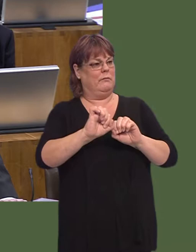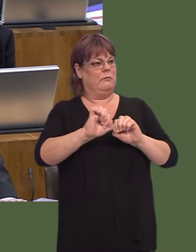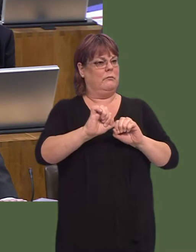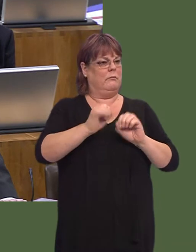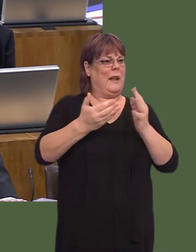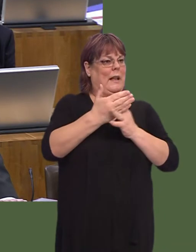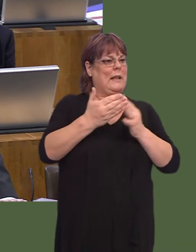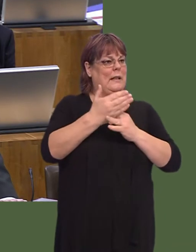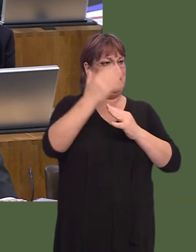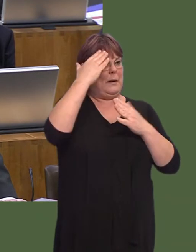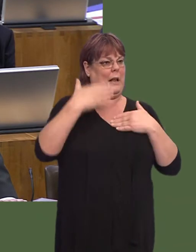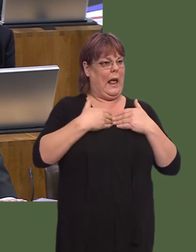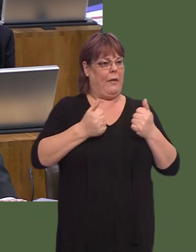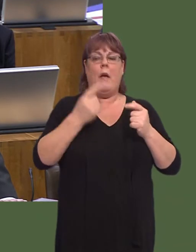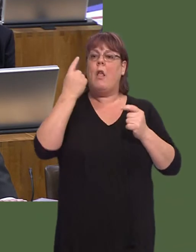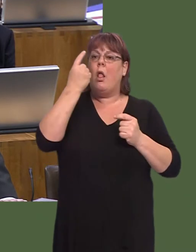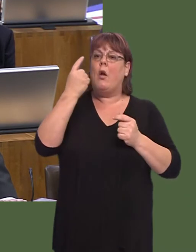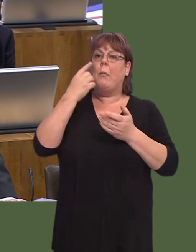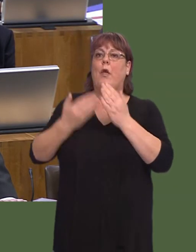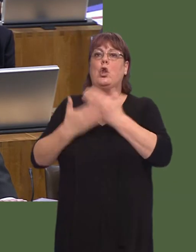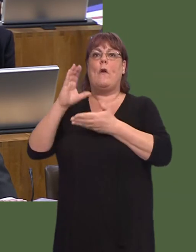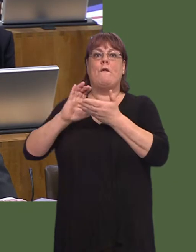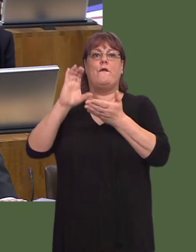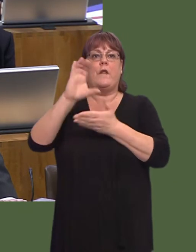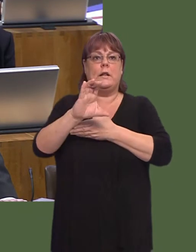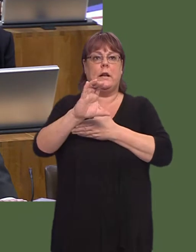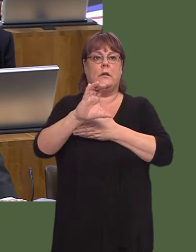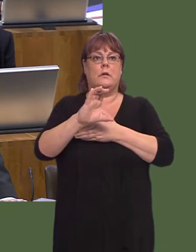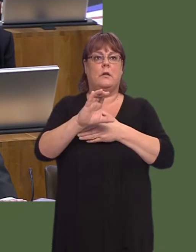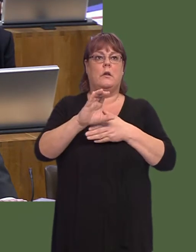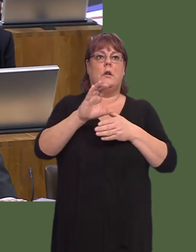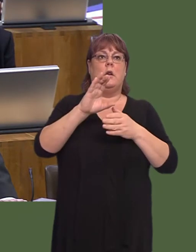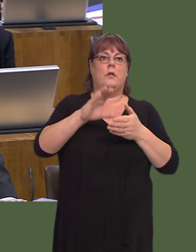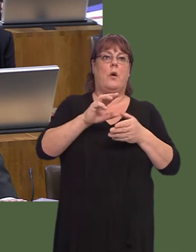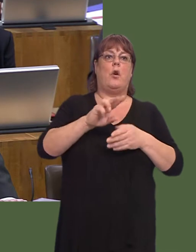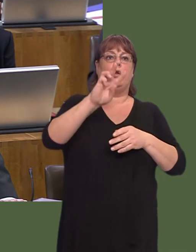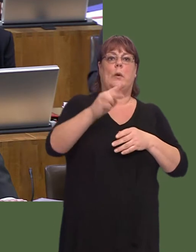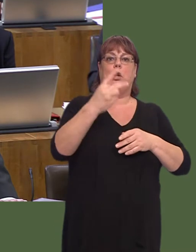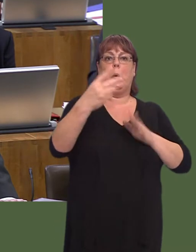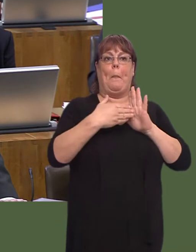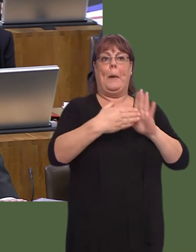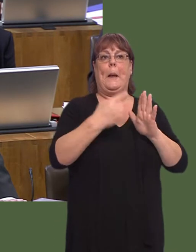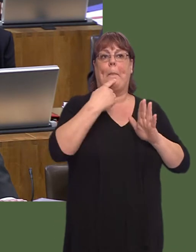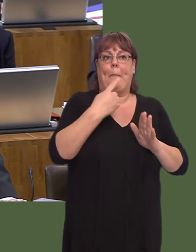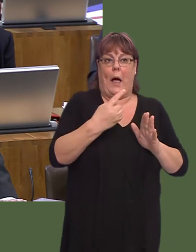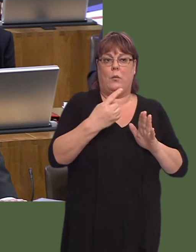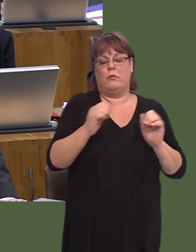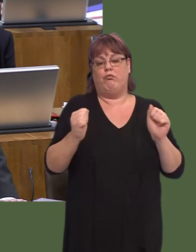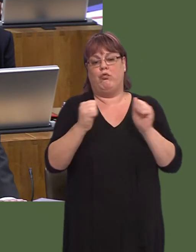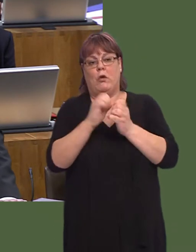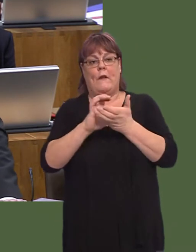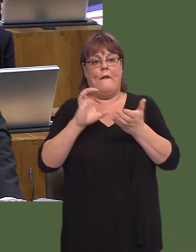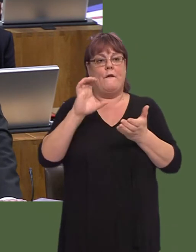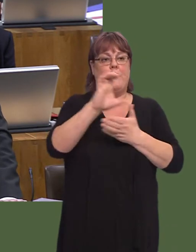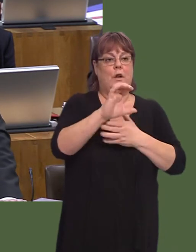with that. And if we look at the new funding that's been announced for mental health, on top of the general increases, £22 million of new funding has